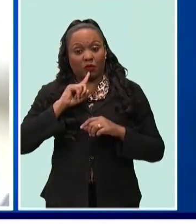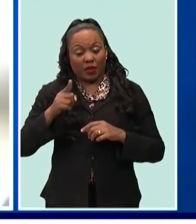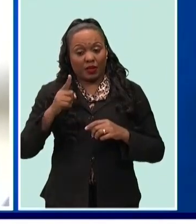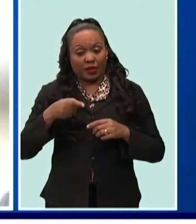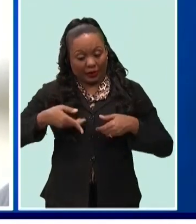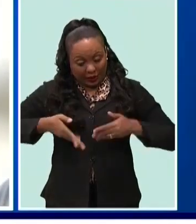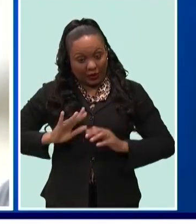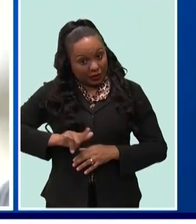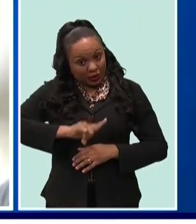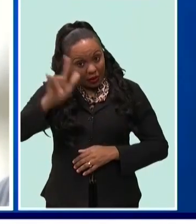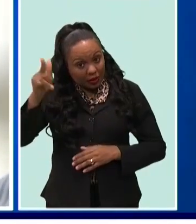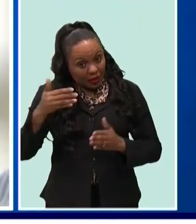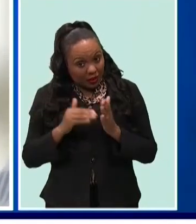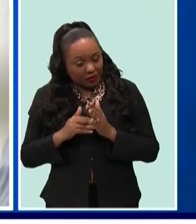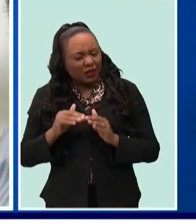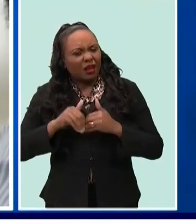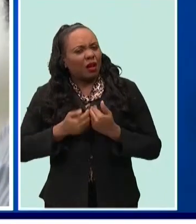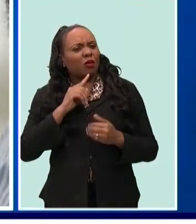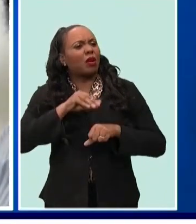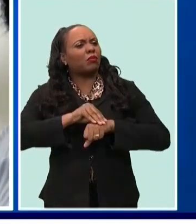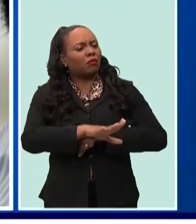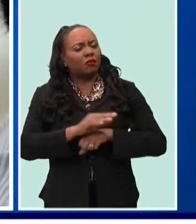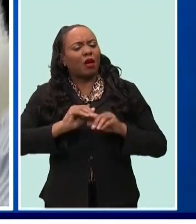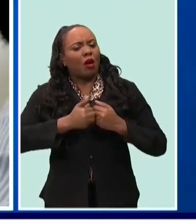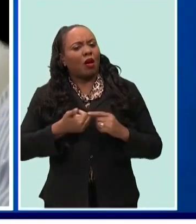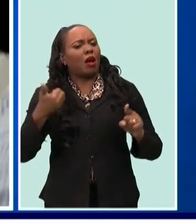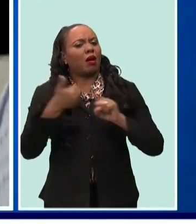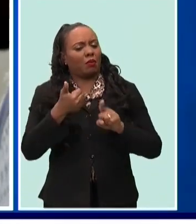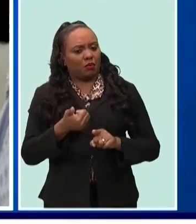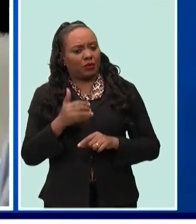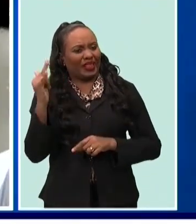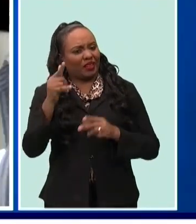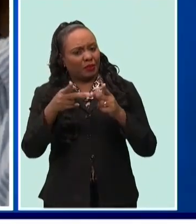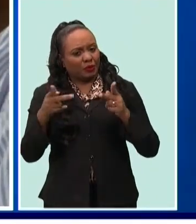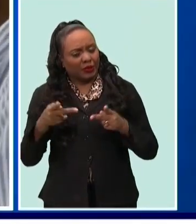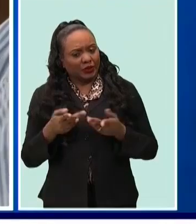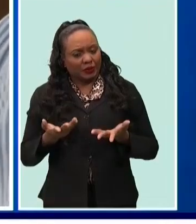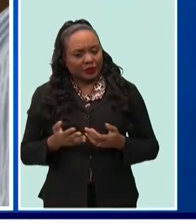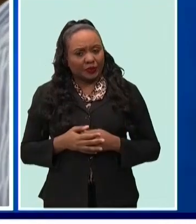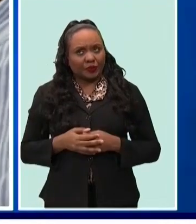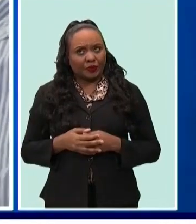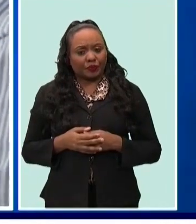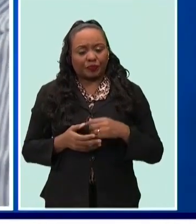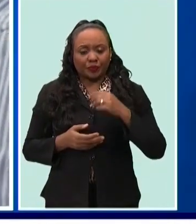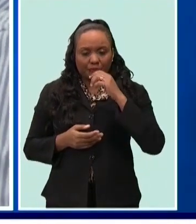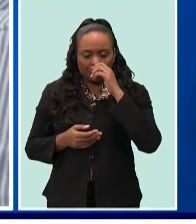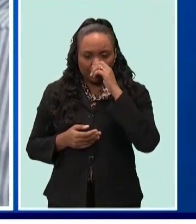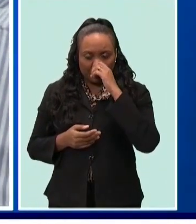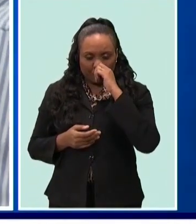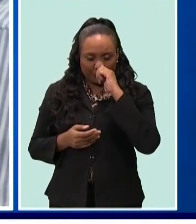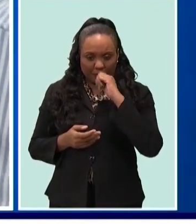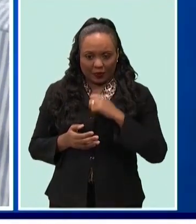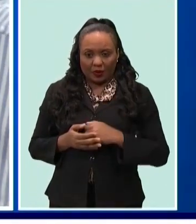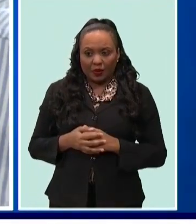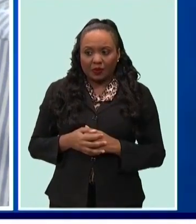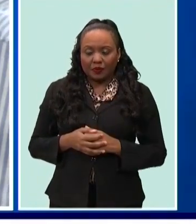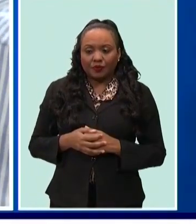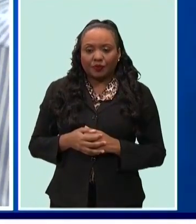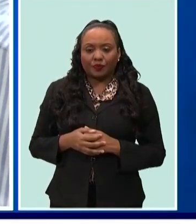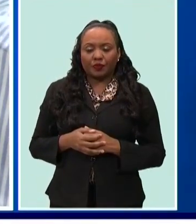months coming up, how is the airport ready to handle that situation? Well, because it